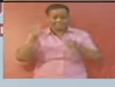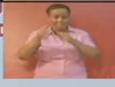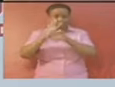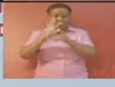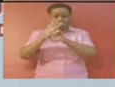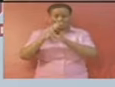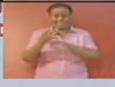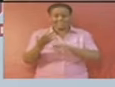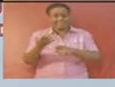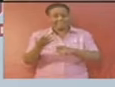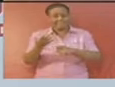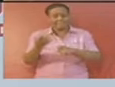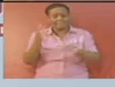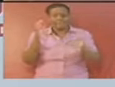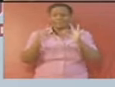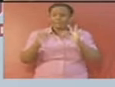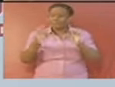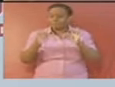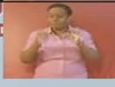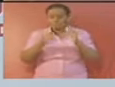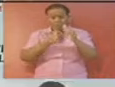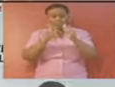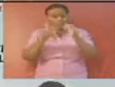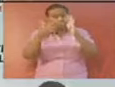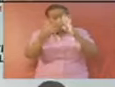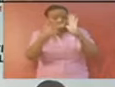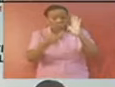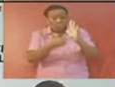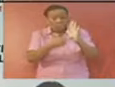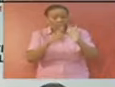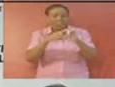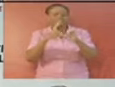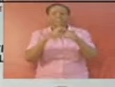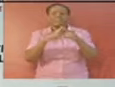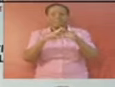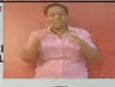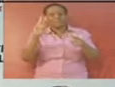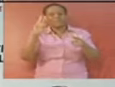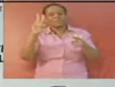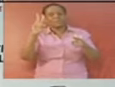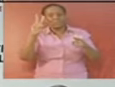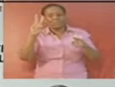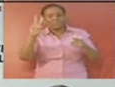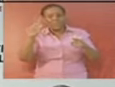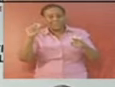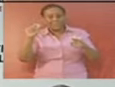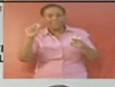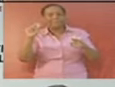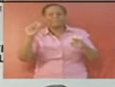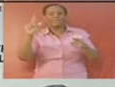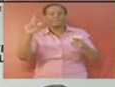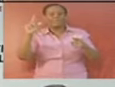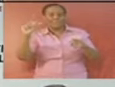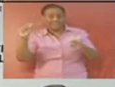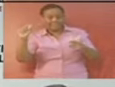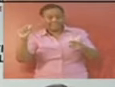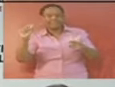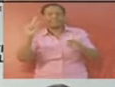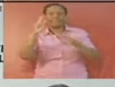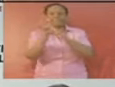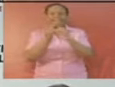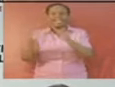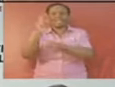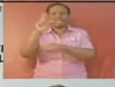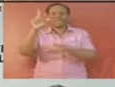2021 will be a better year. Thank you very much, Al. Thank you, Minister. We will move straight into the clinical update